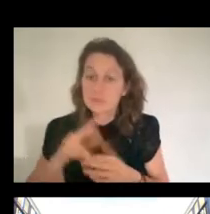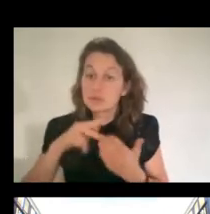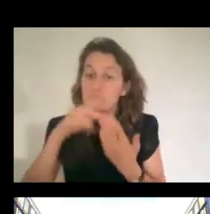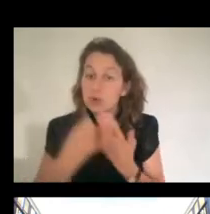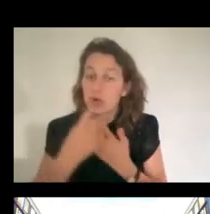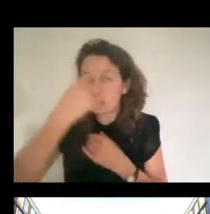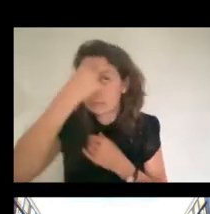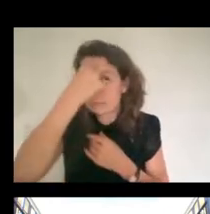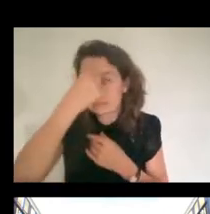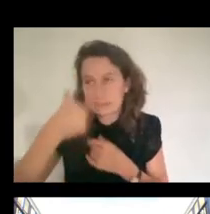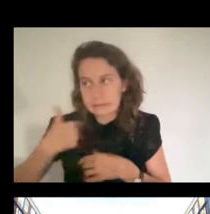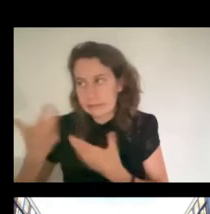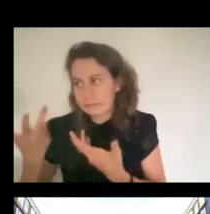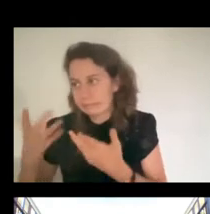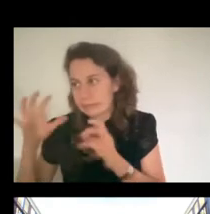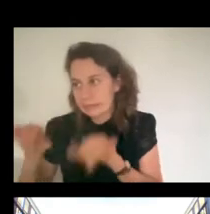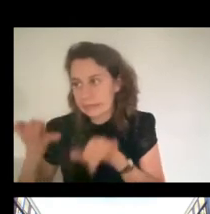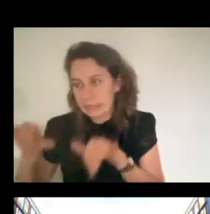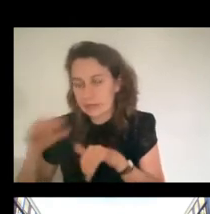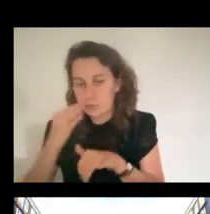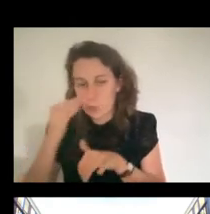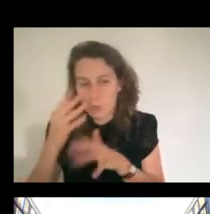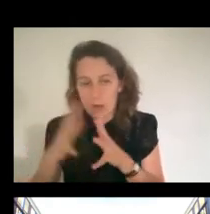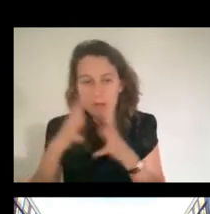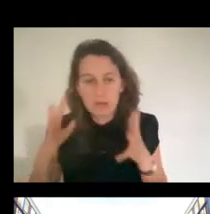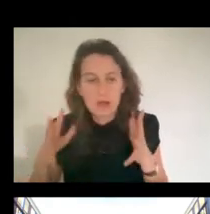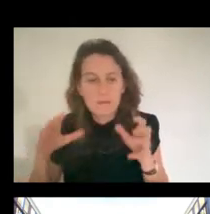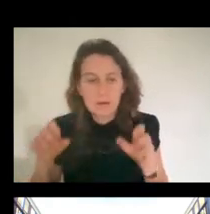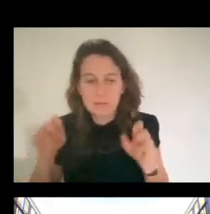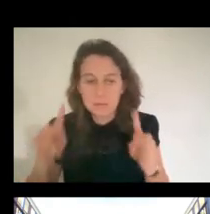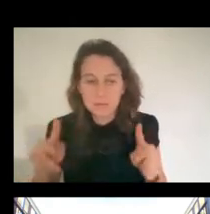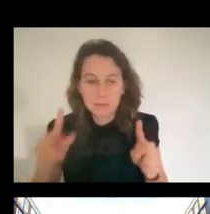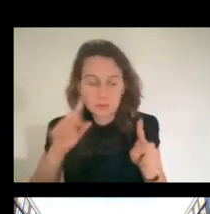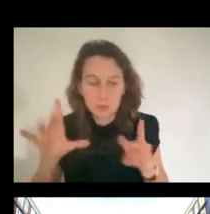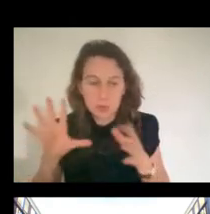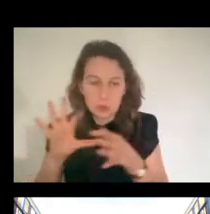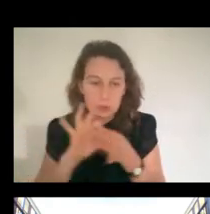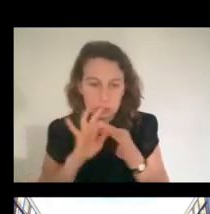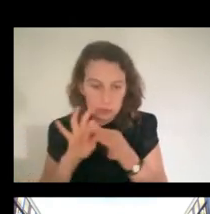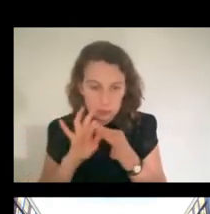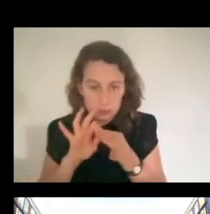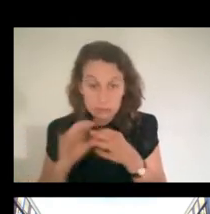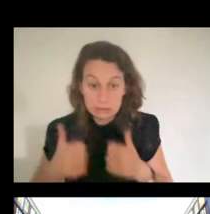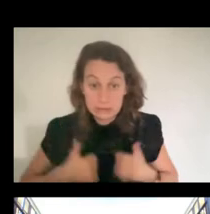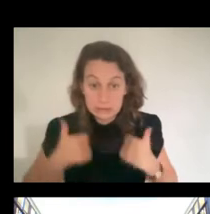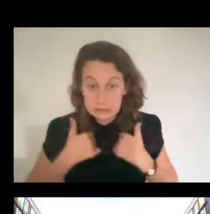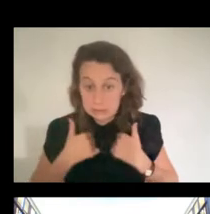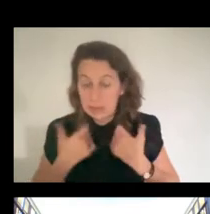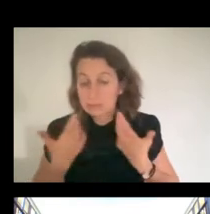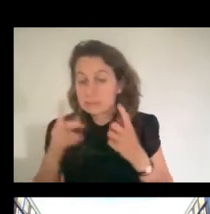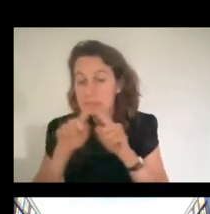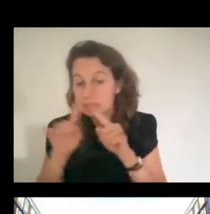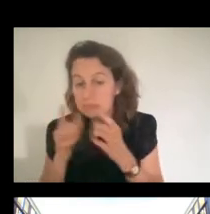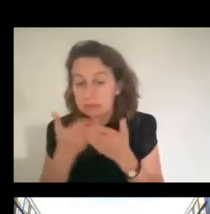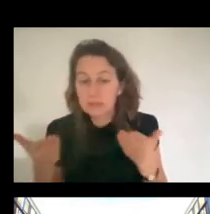well as quarantine, that definitely provide you a lot of opportunity to associate with life forms that